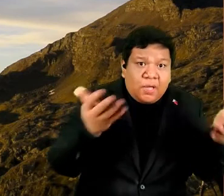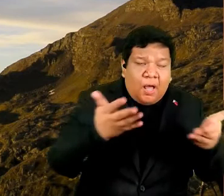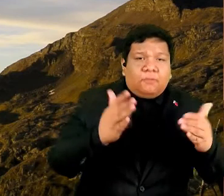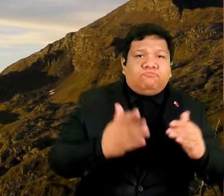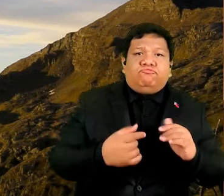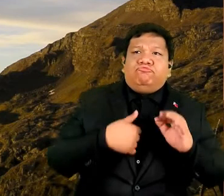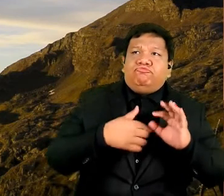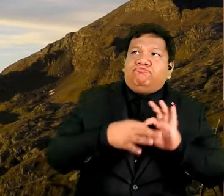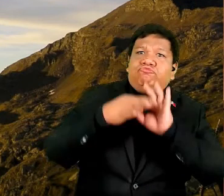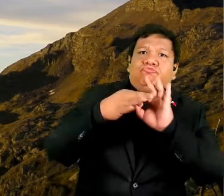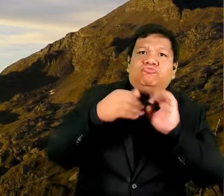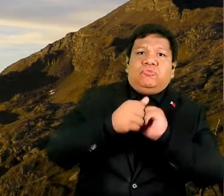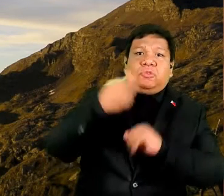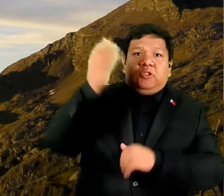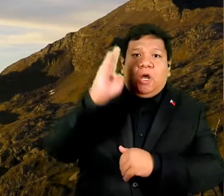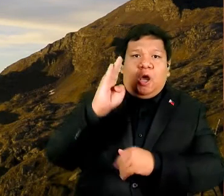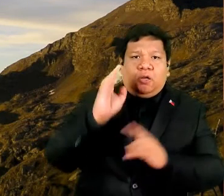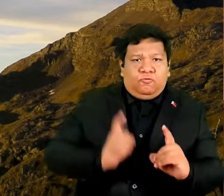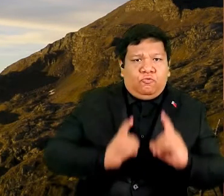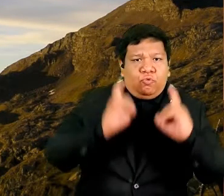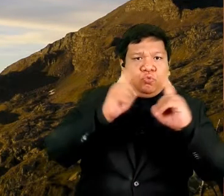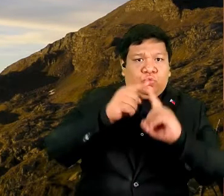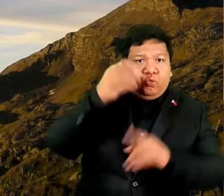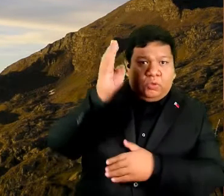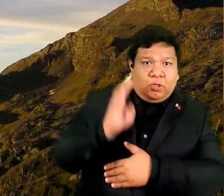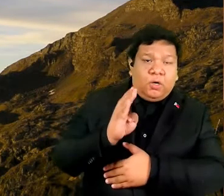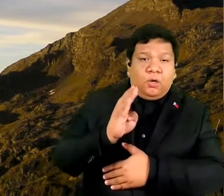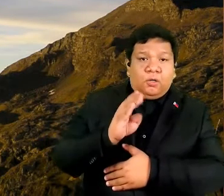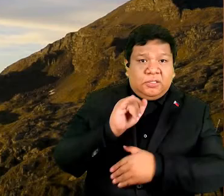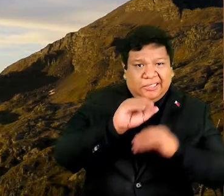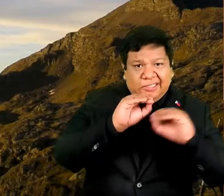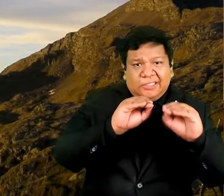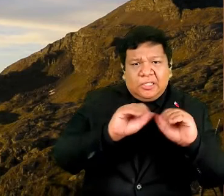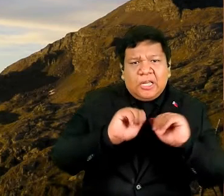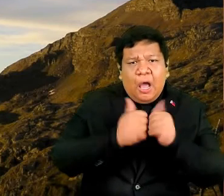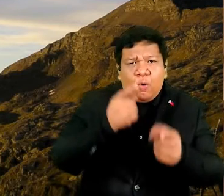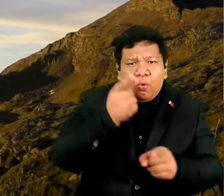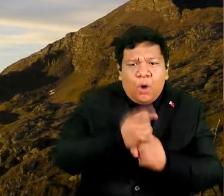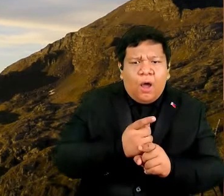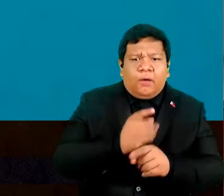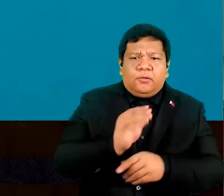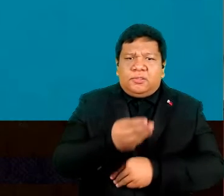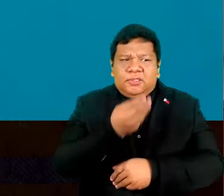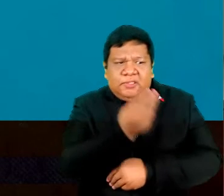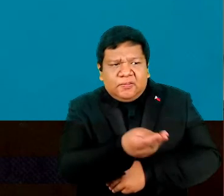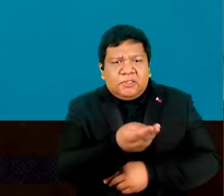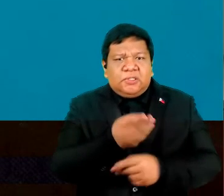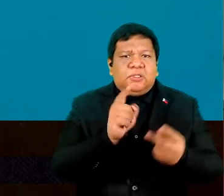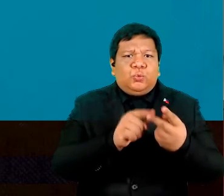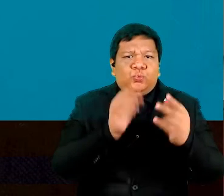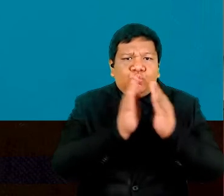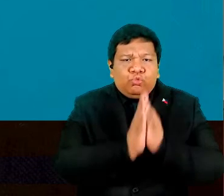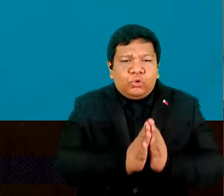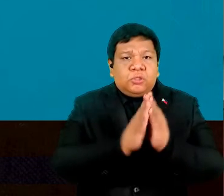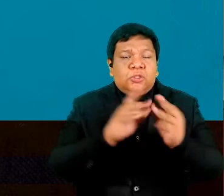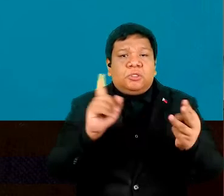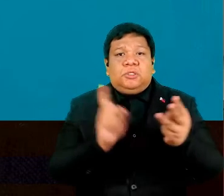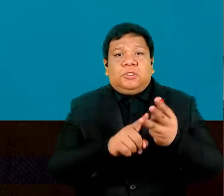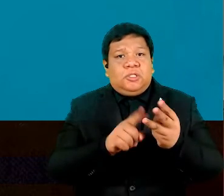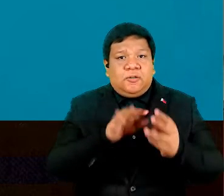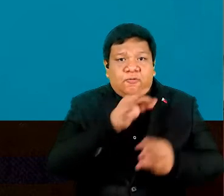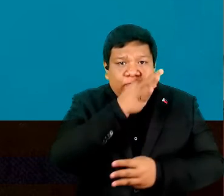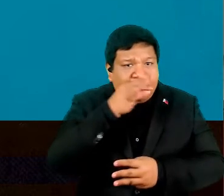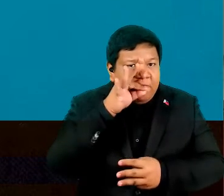devotion to God. At dito po natin makikita ang kanyang katuruan about the correct way of giving, of praying,